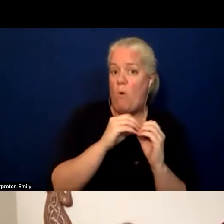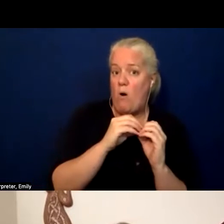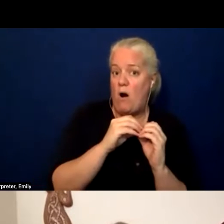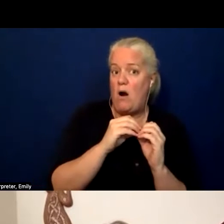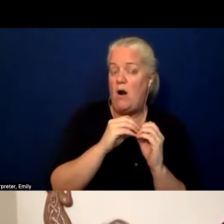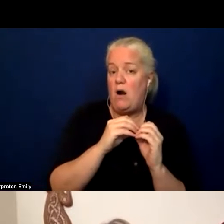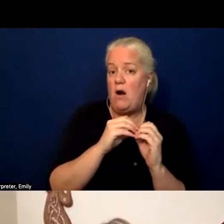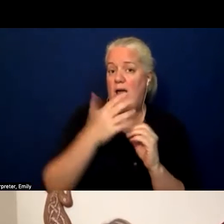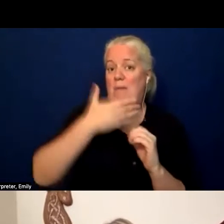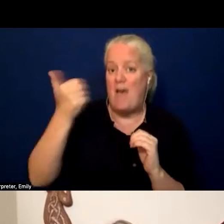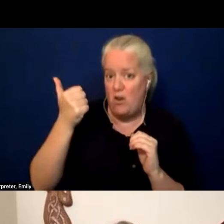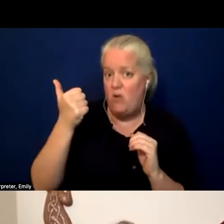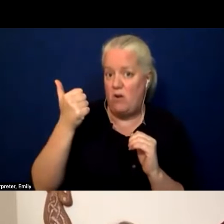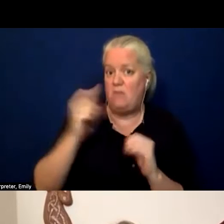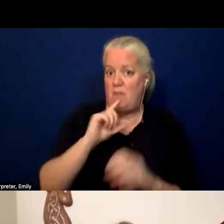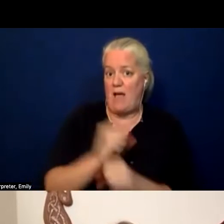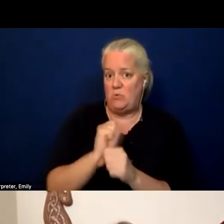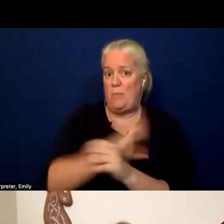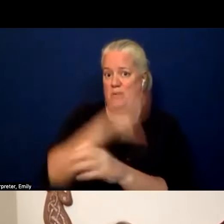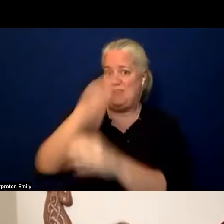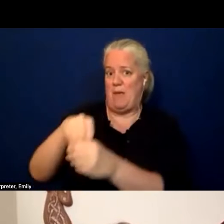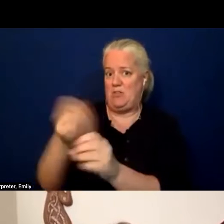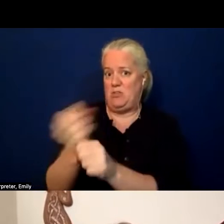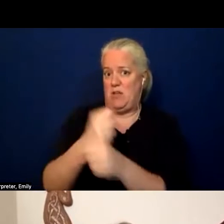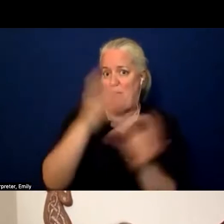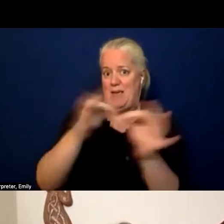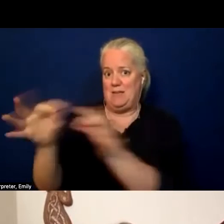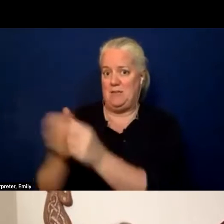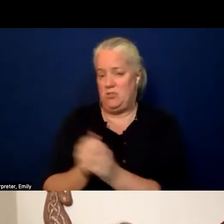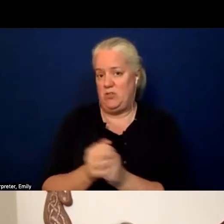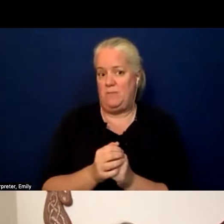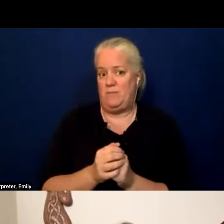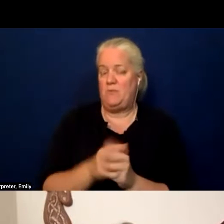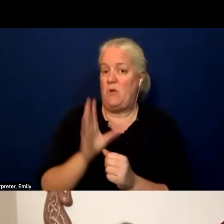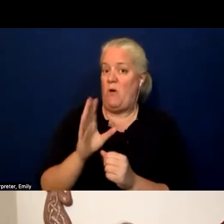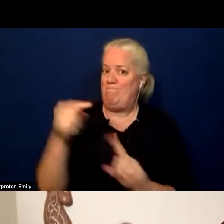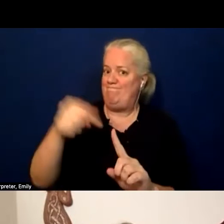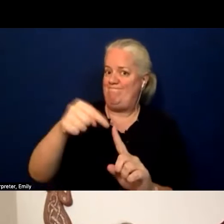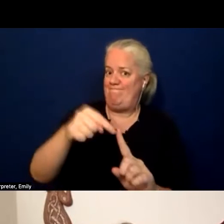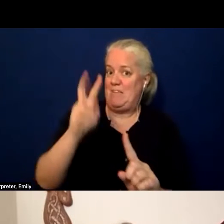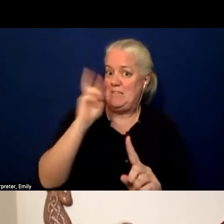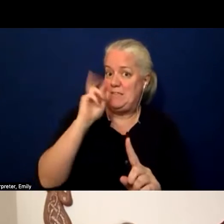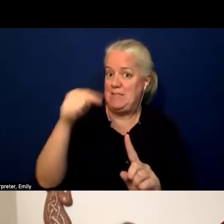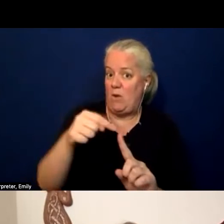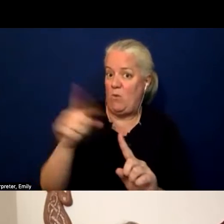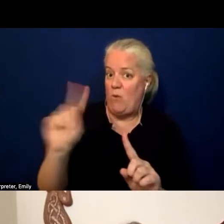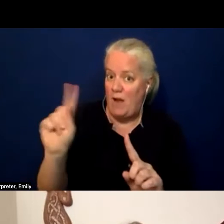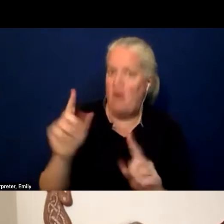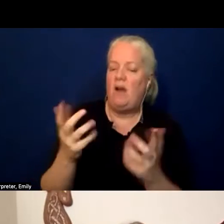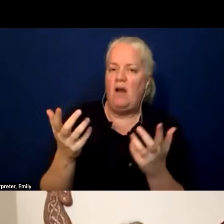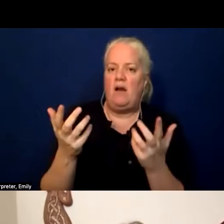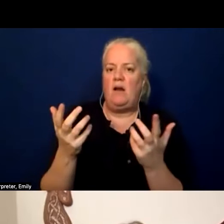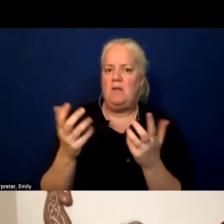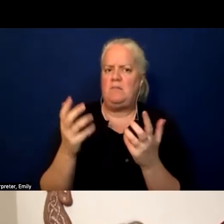meaningful participation in decisions. Now, where we're going to see, like where the rubber hits the road, where we're going to see this is in a number of